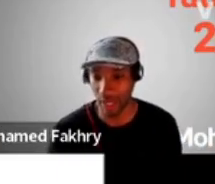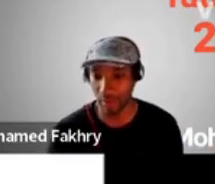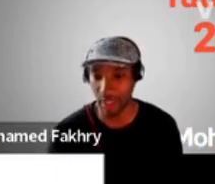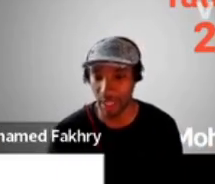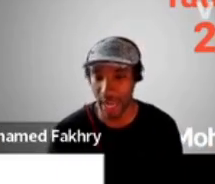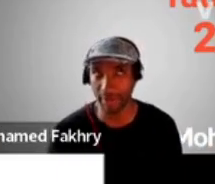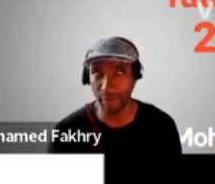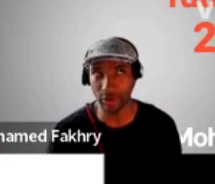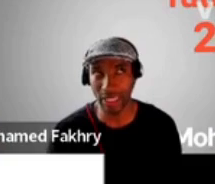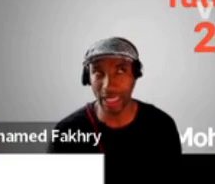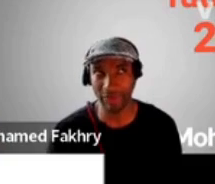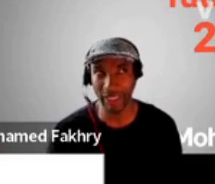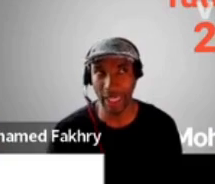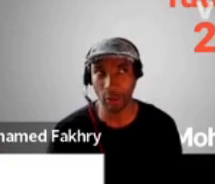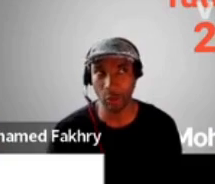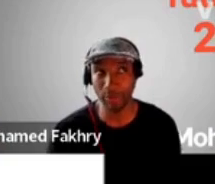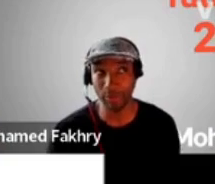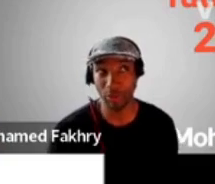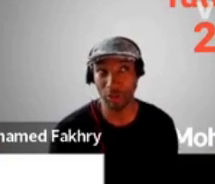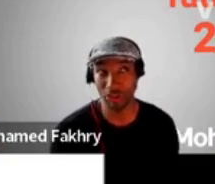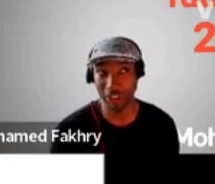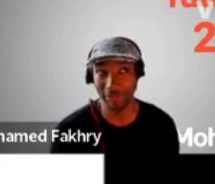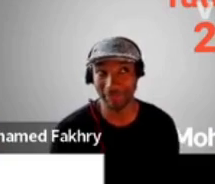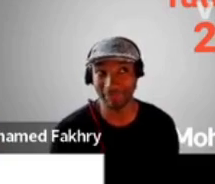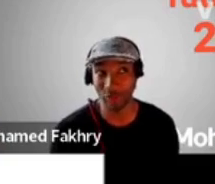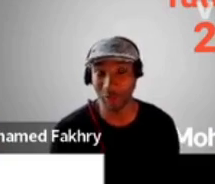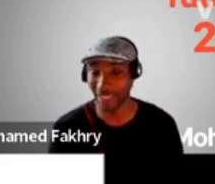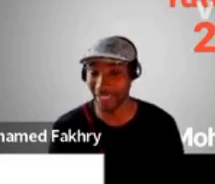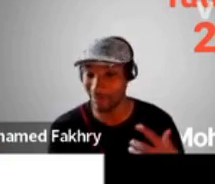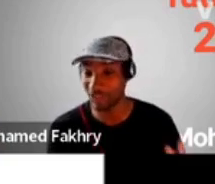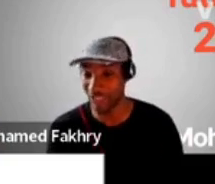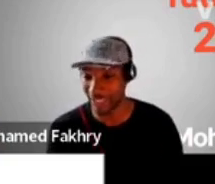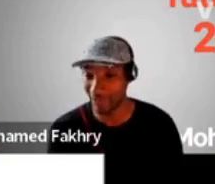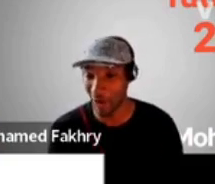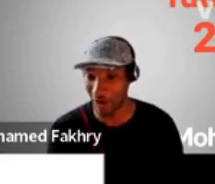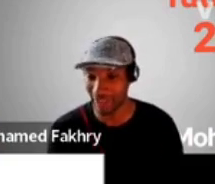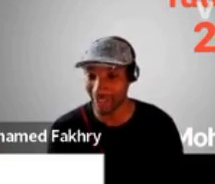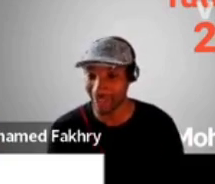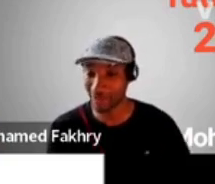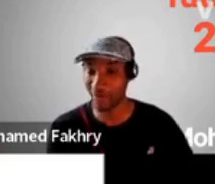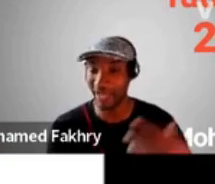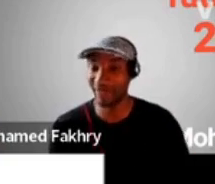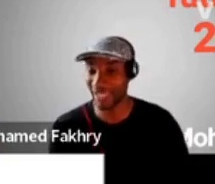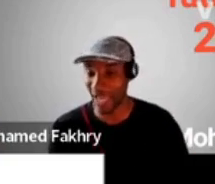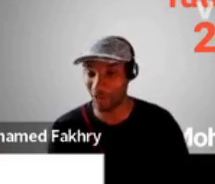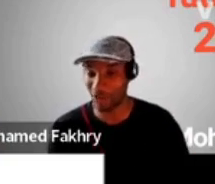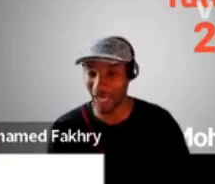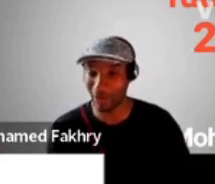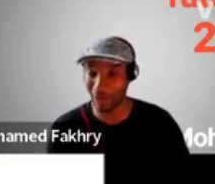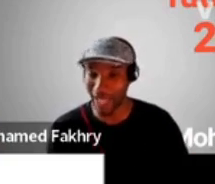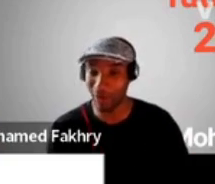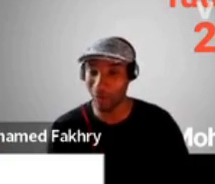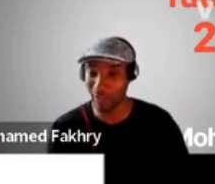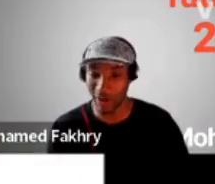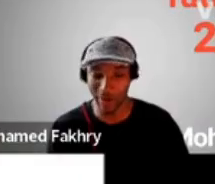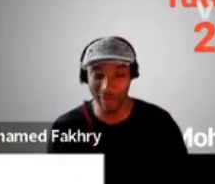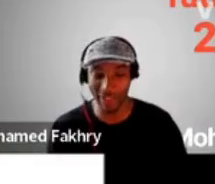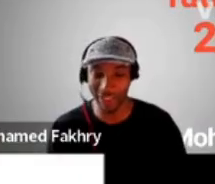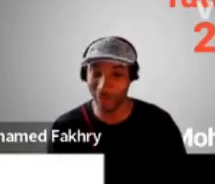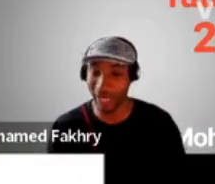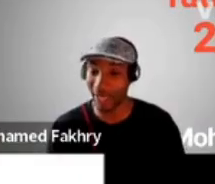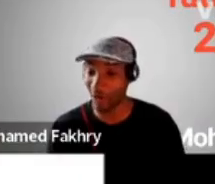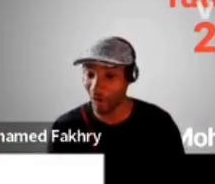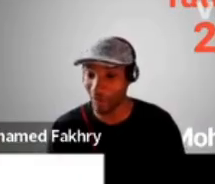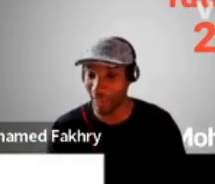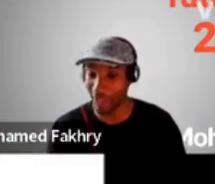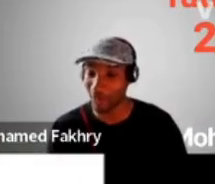to help. And personally, I feel like when people shoot, there is emotion involved. So you can feel the emotion, and now even